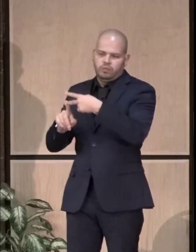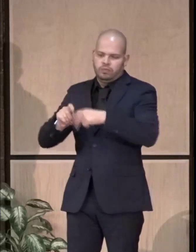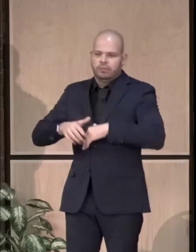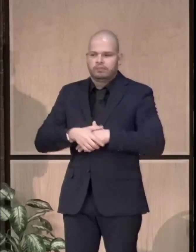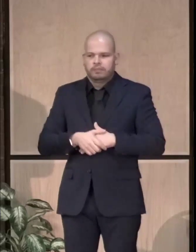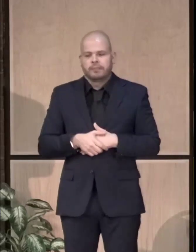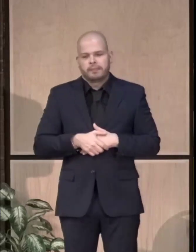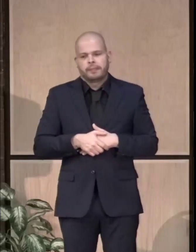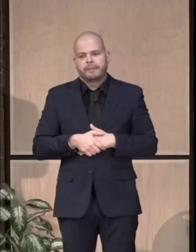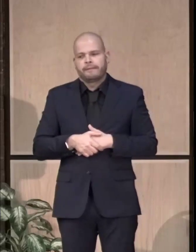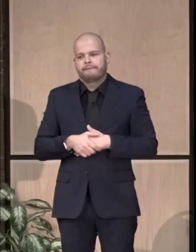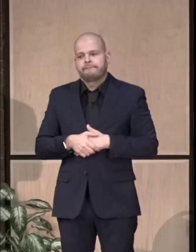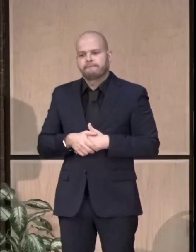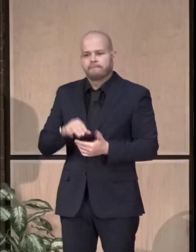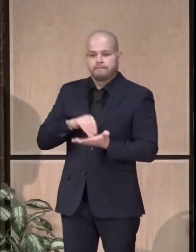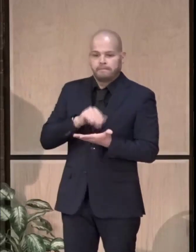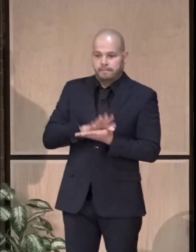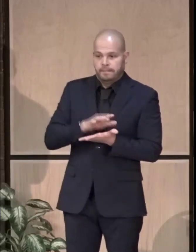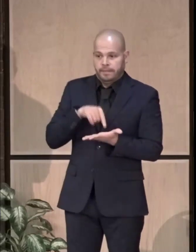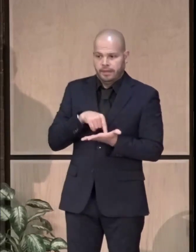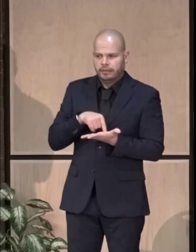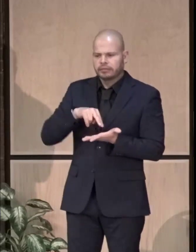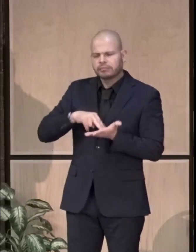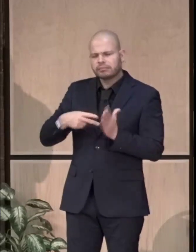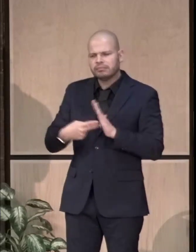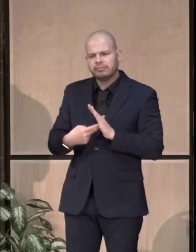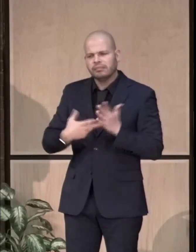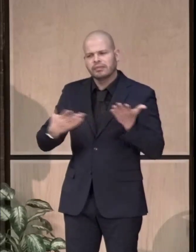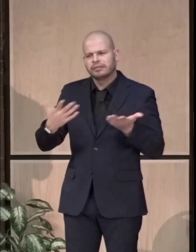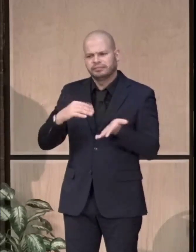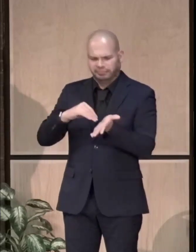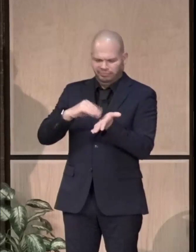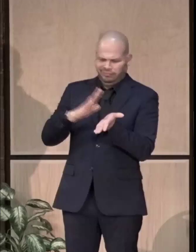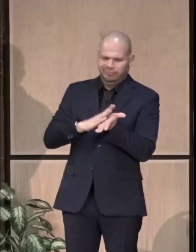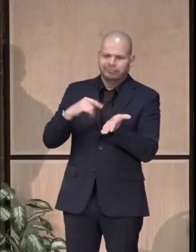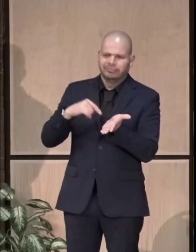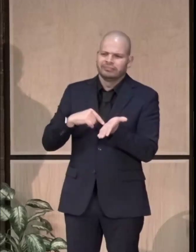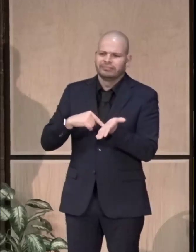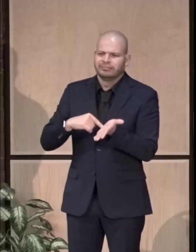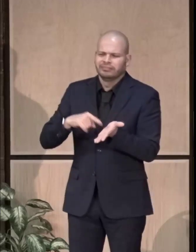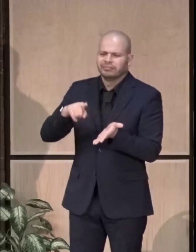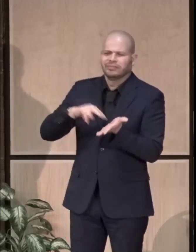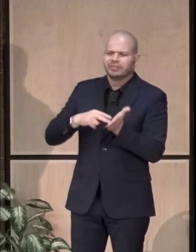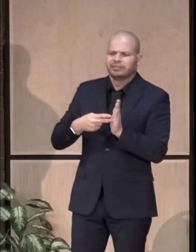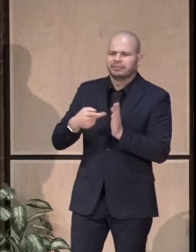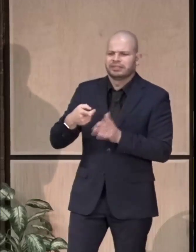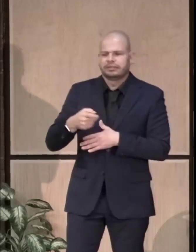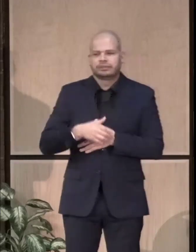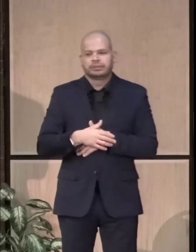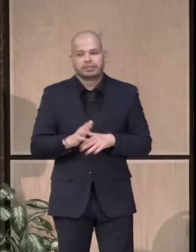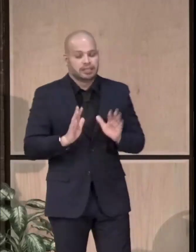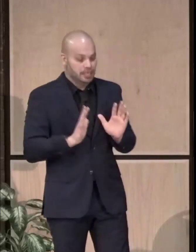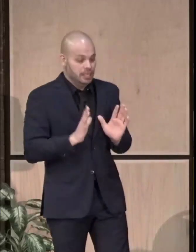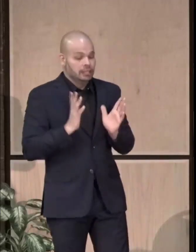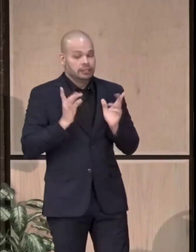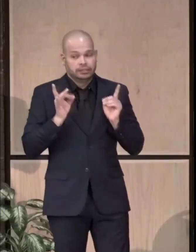What do you mean by documented? What I was referring to, one, was that I had spoken with my battalion commander, sergeant major, and we